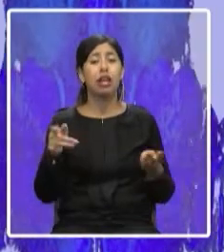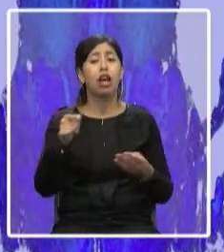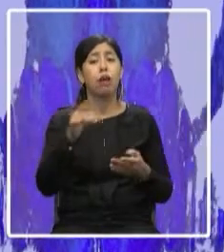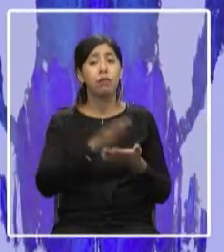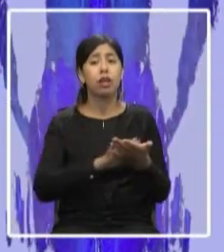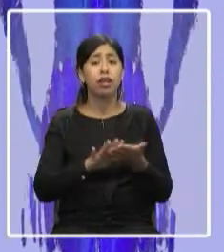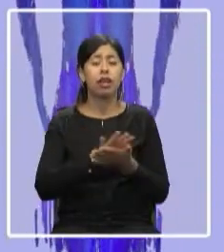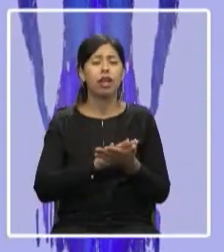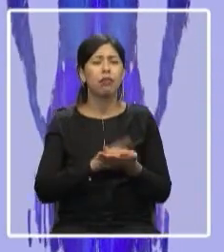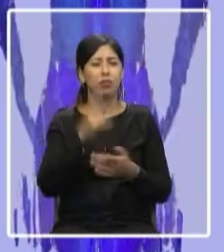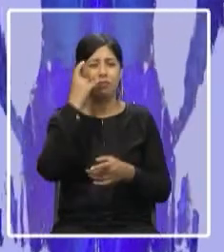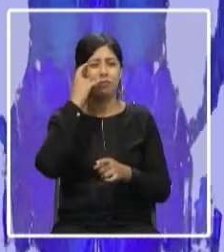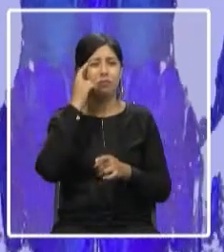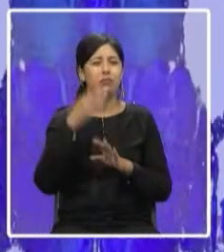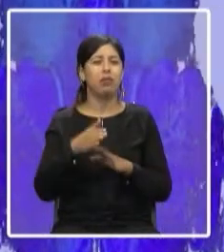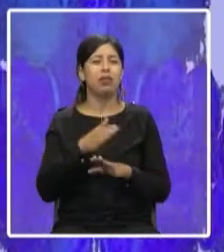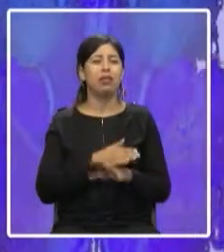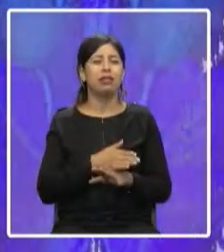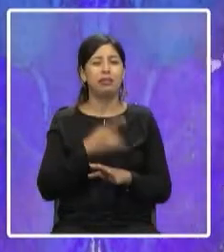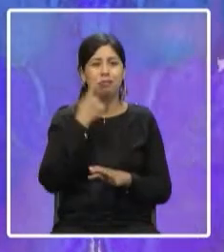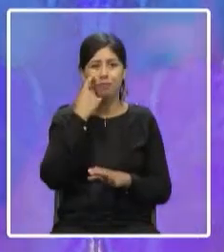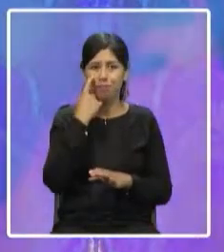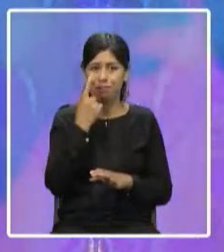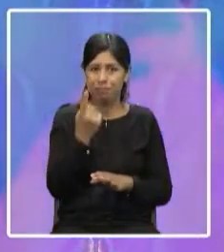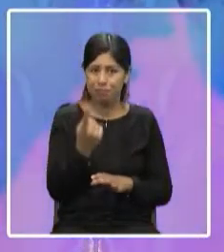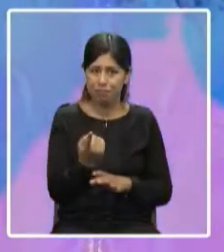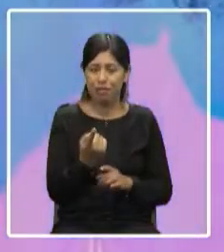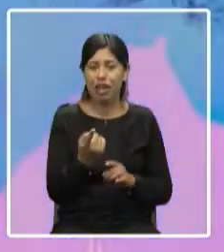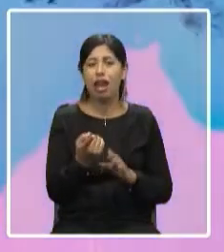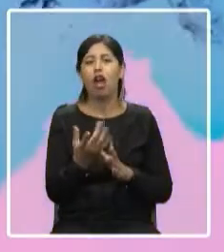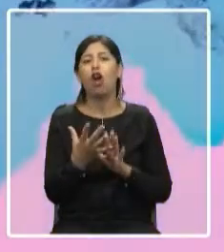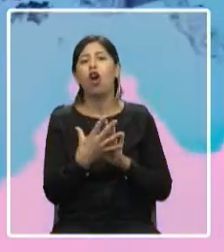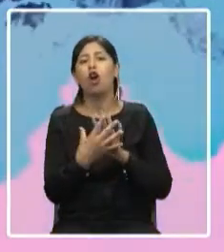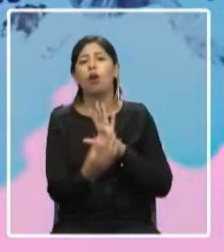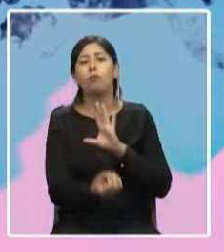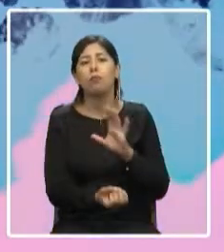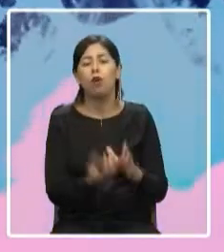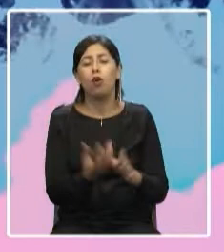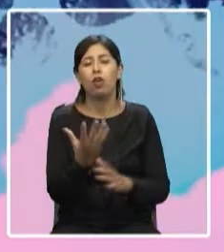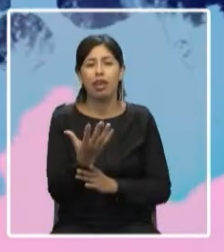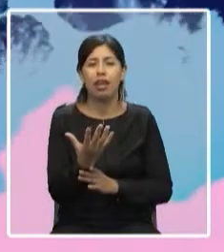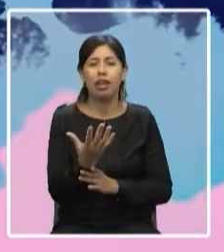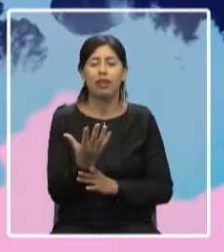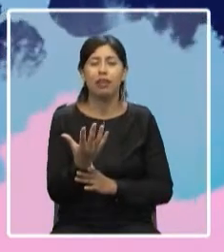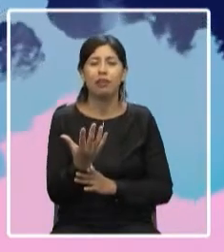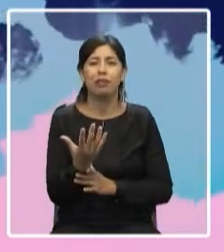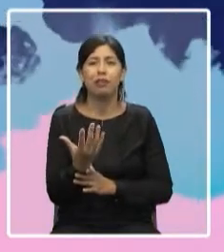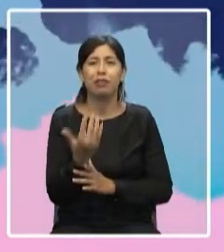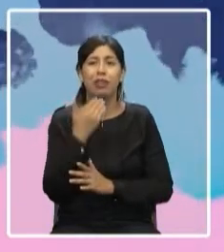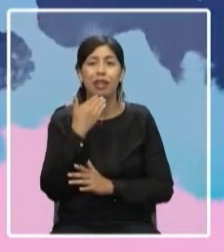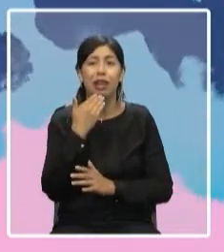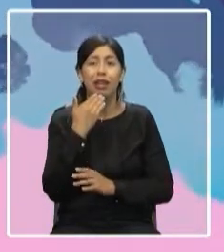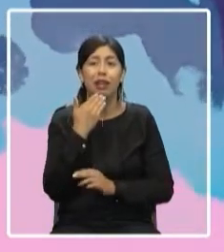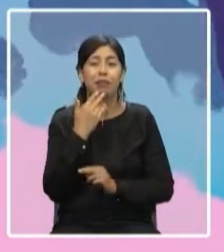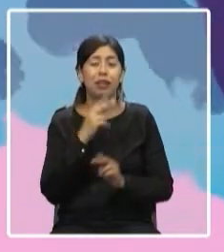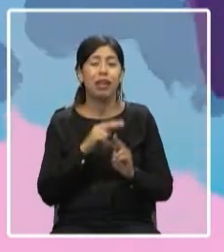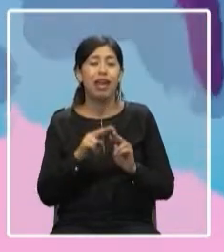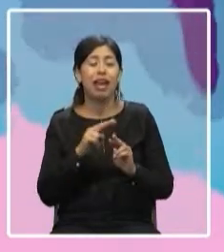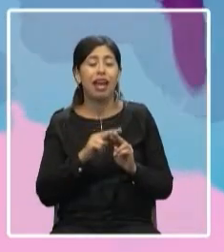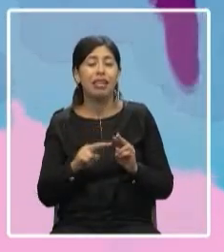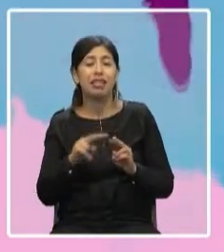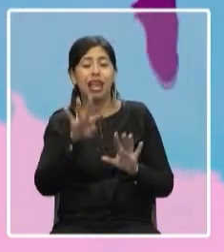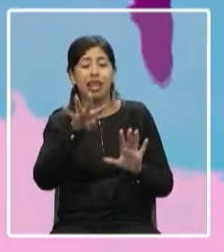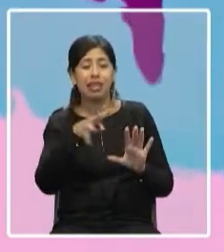new models, estimating statistical models, testing for their significance, generating tables and figures. Then there are new work.